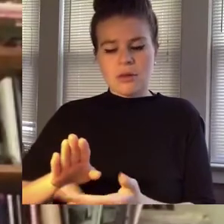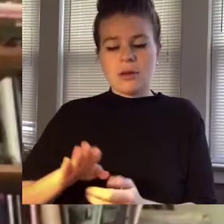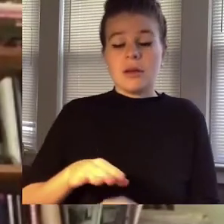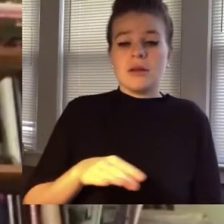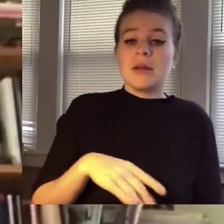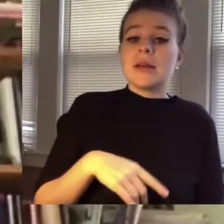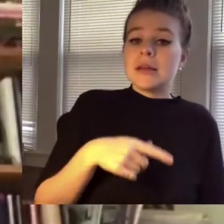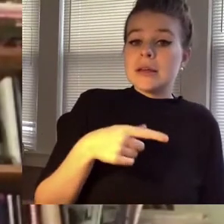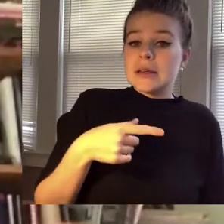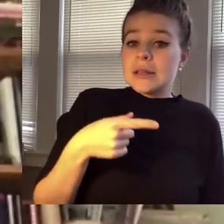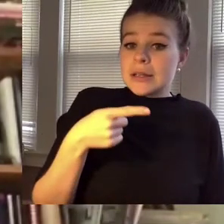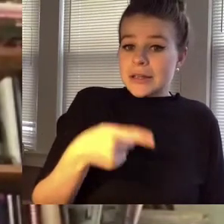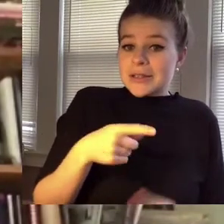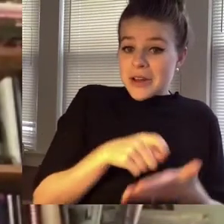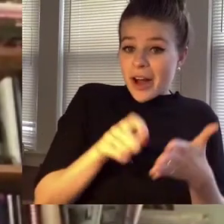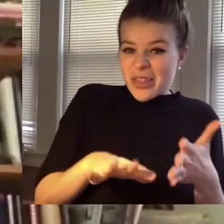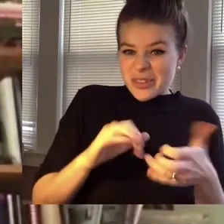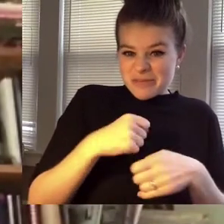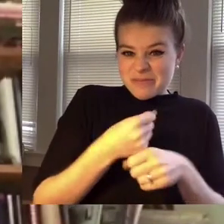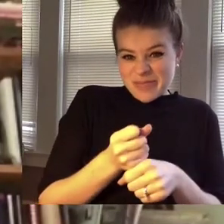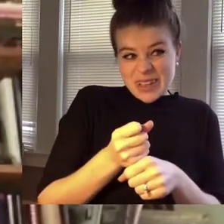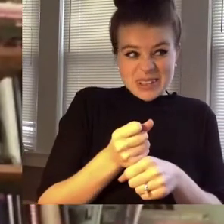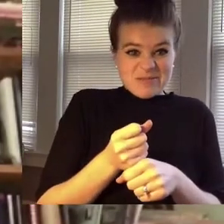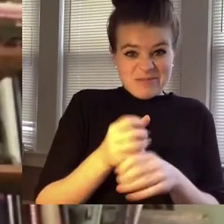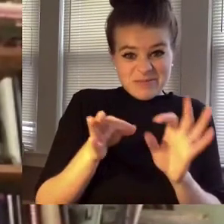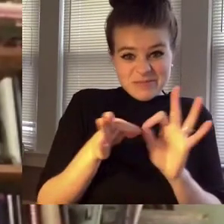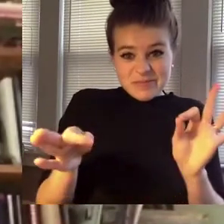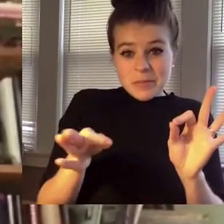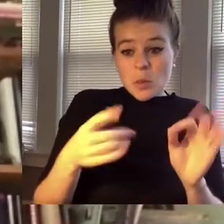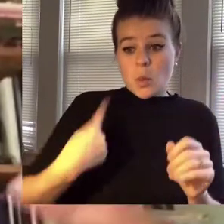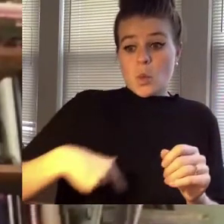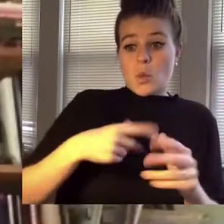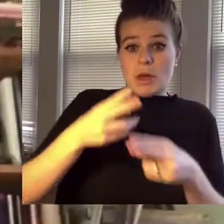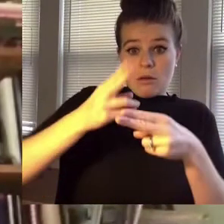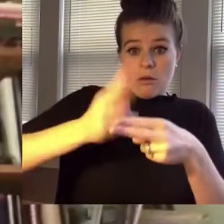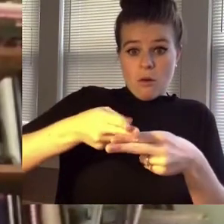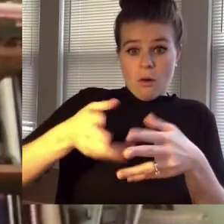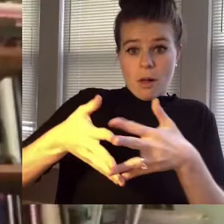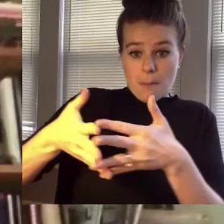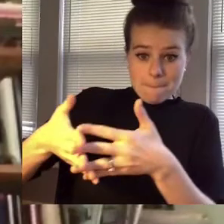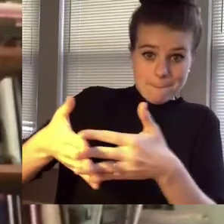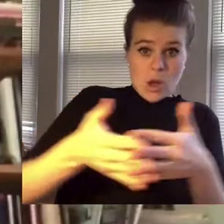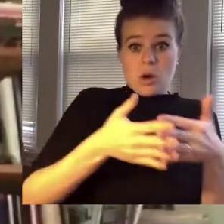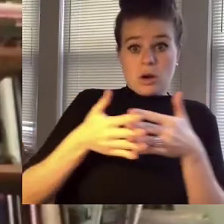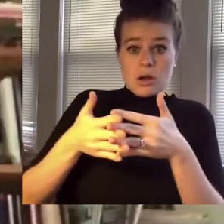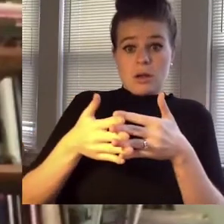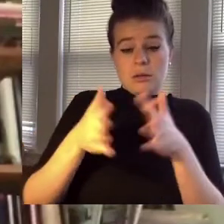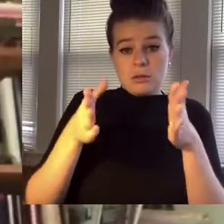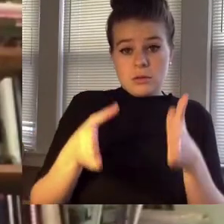that what we call American is what he's describing as white standardization.